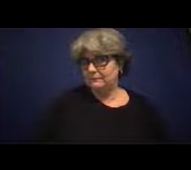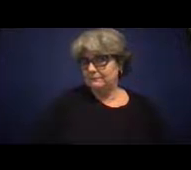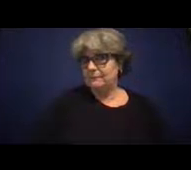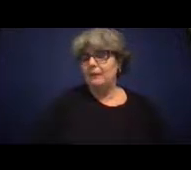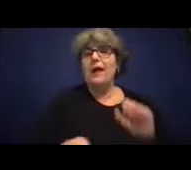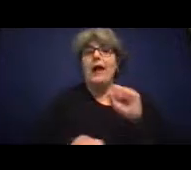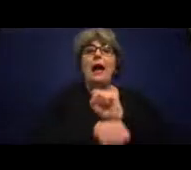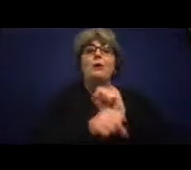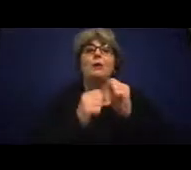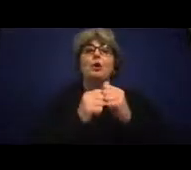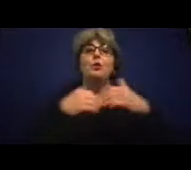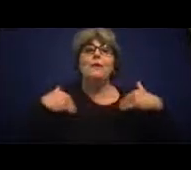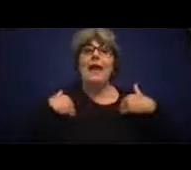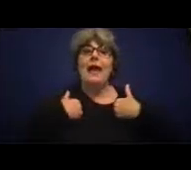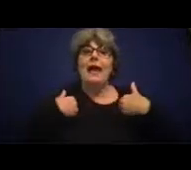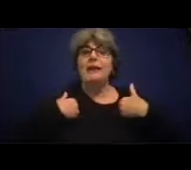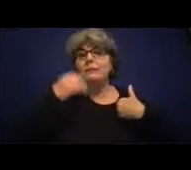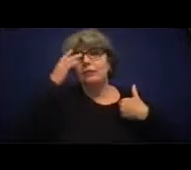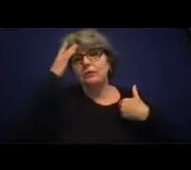animals that get